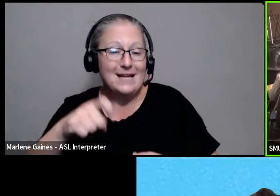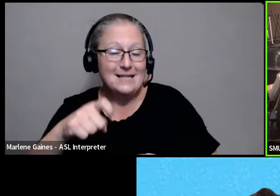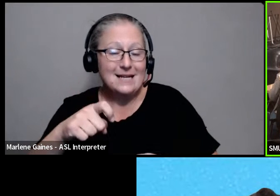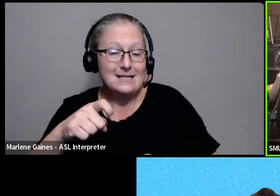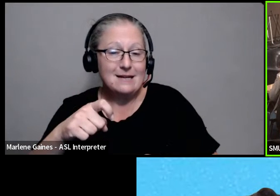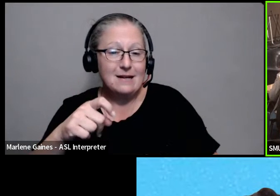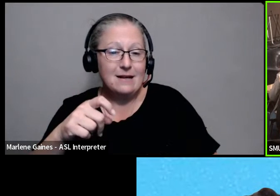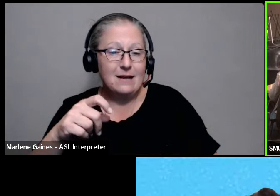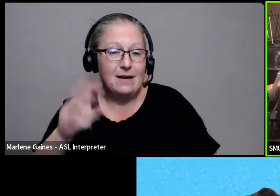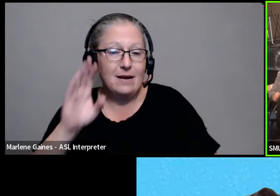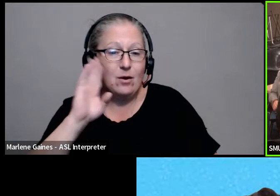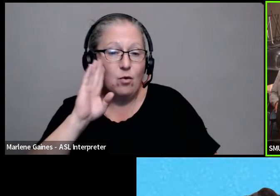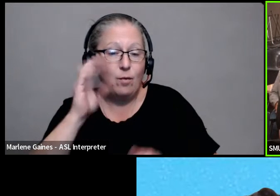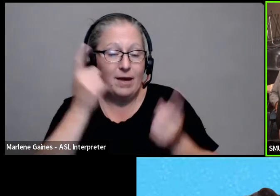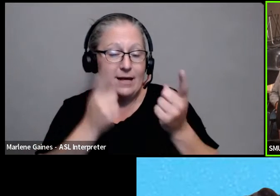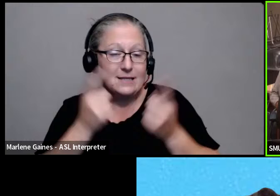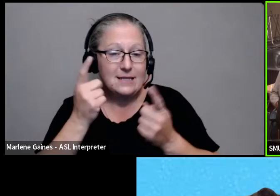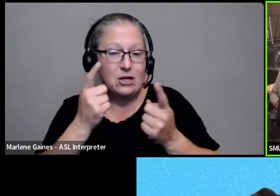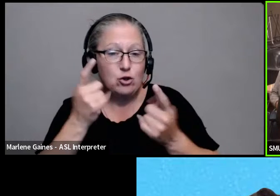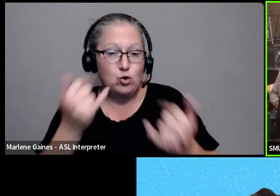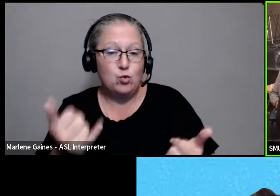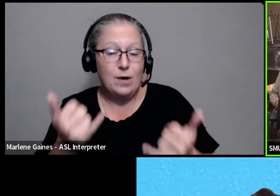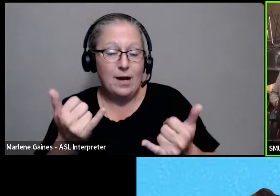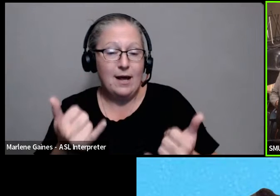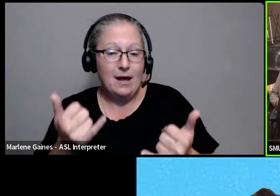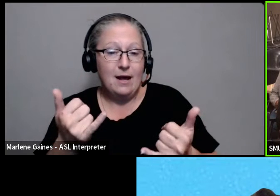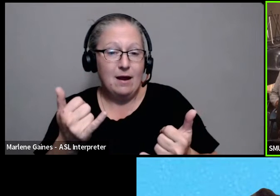going to be considered today.